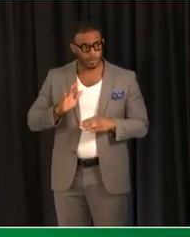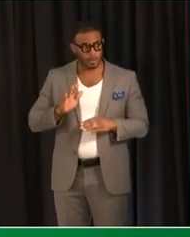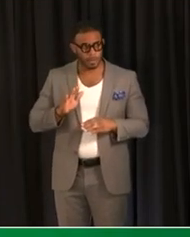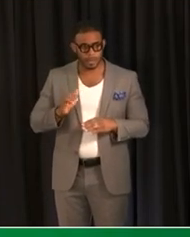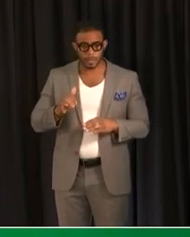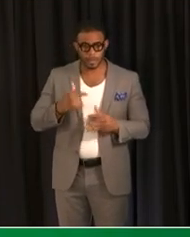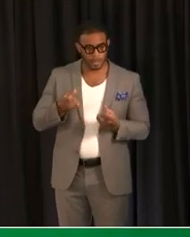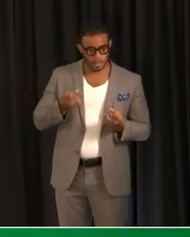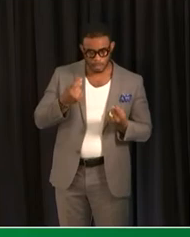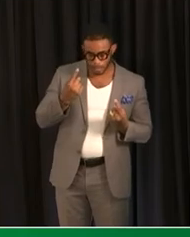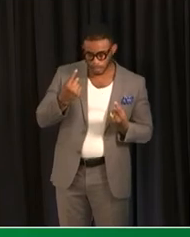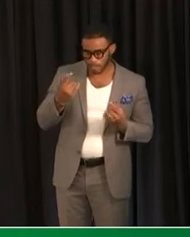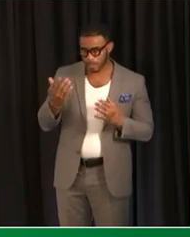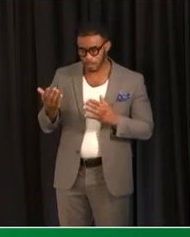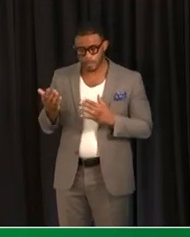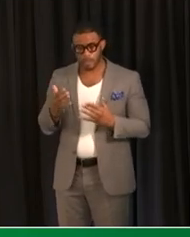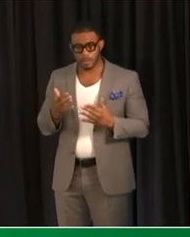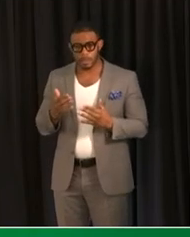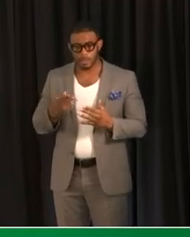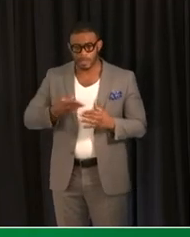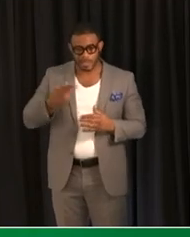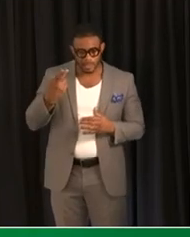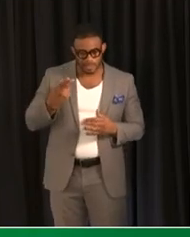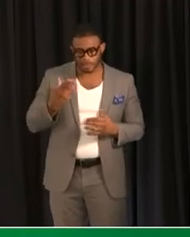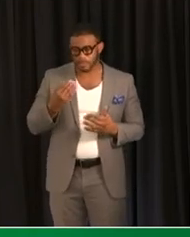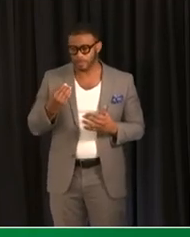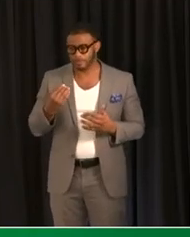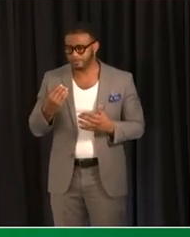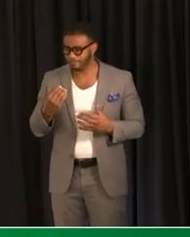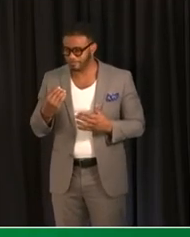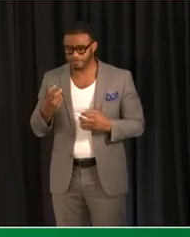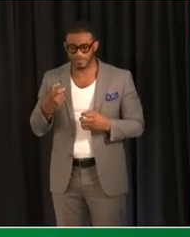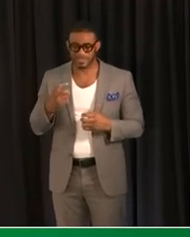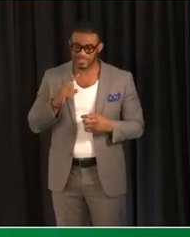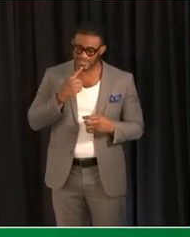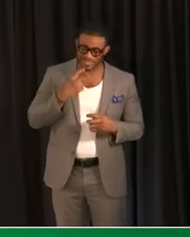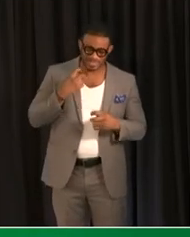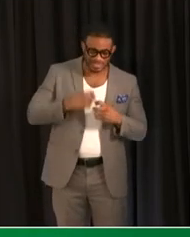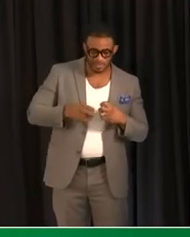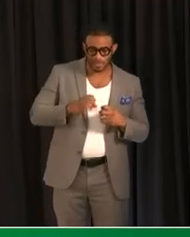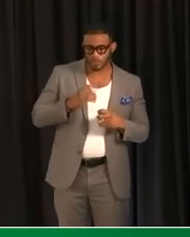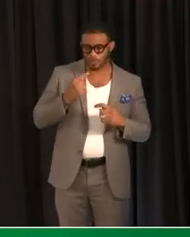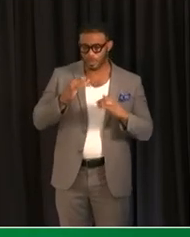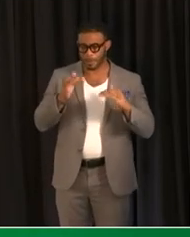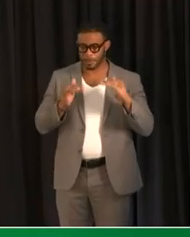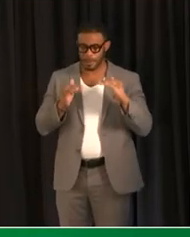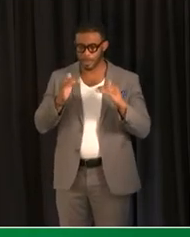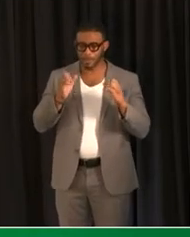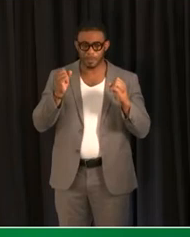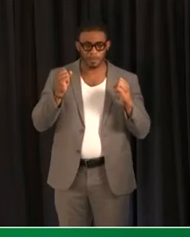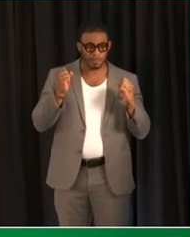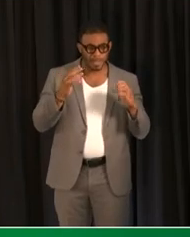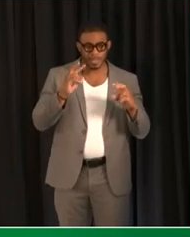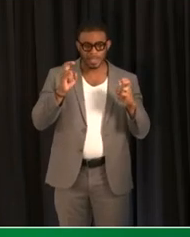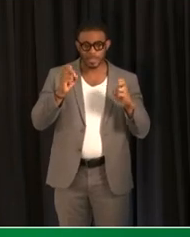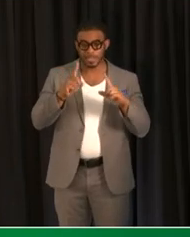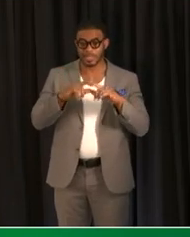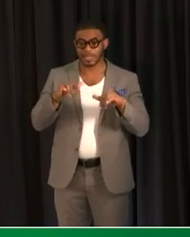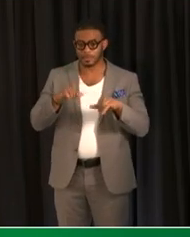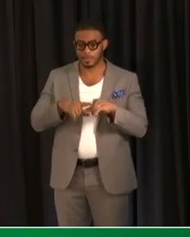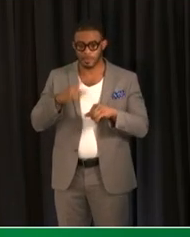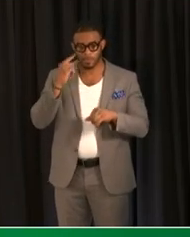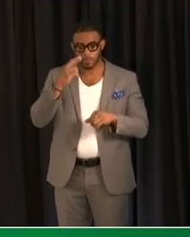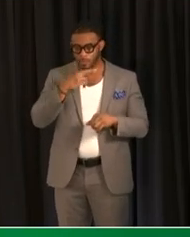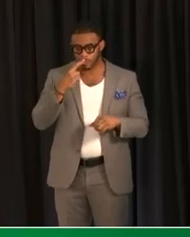before and understand the extreme difficulty of trying to balance so many issues at